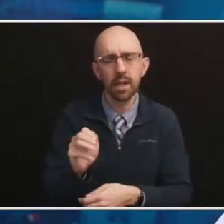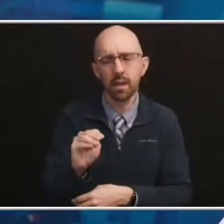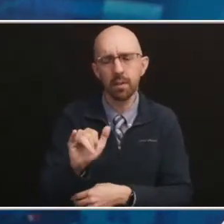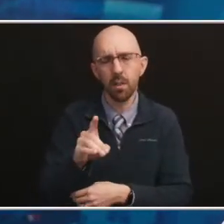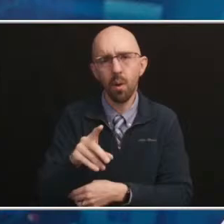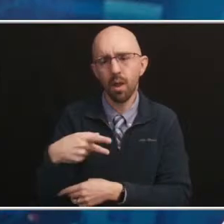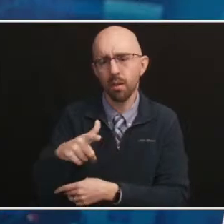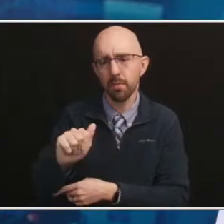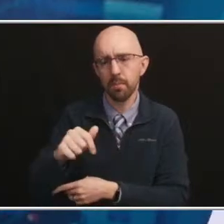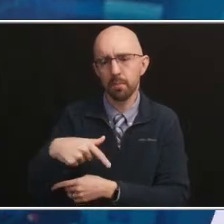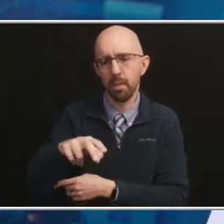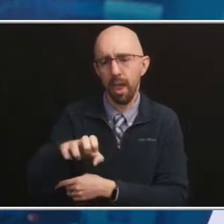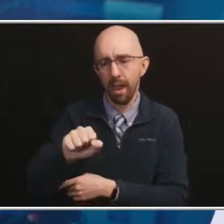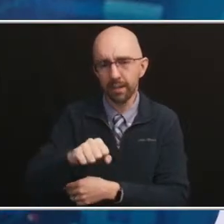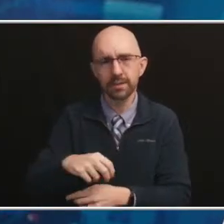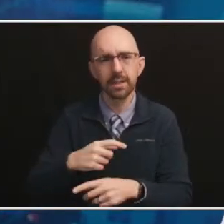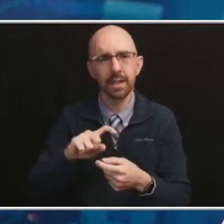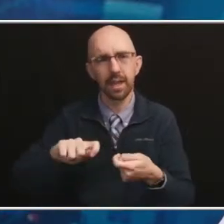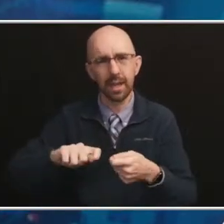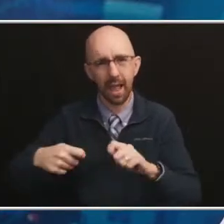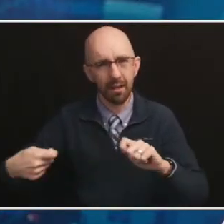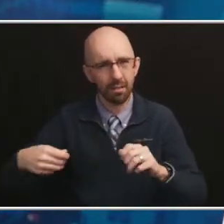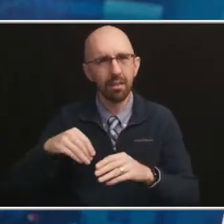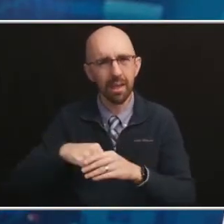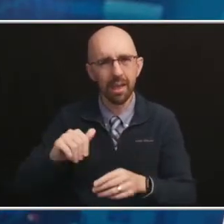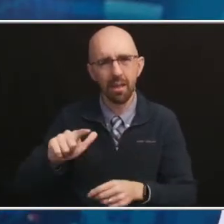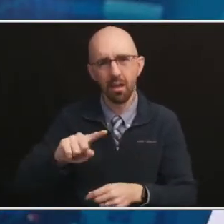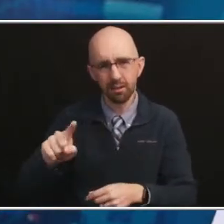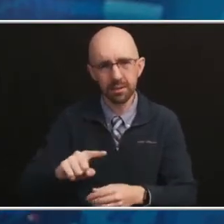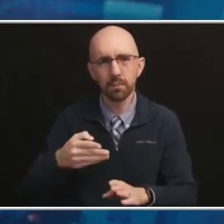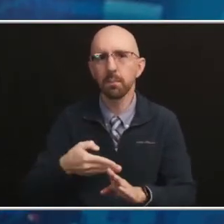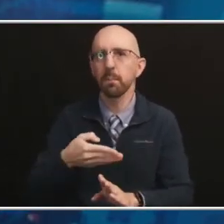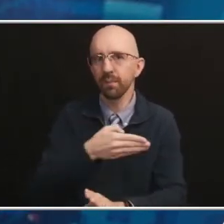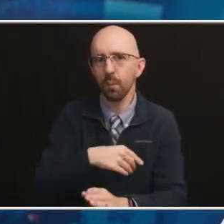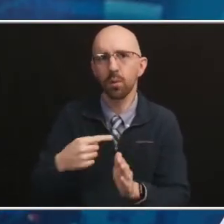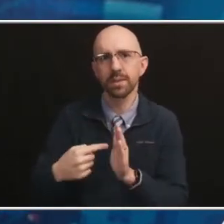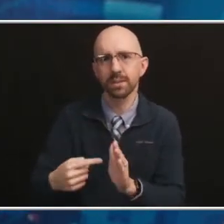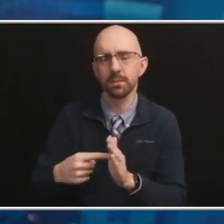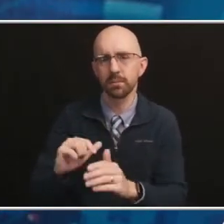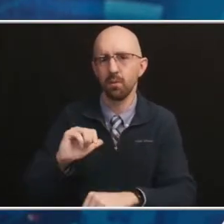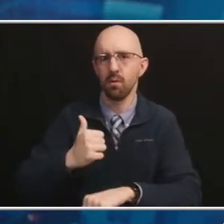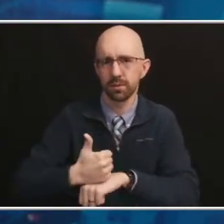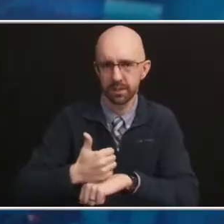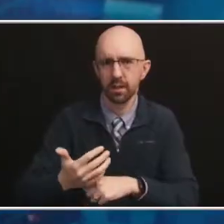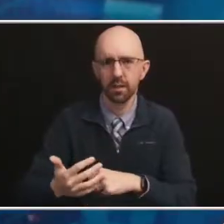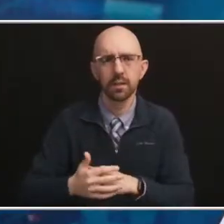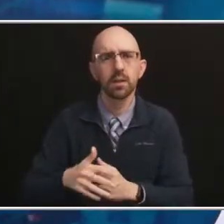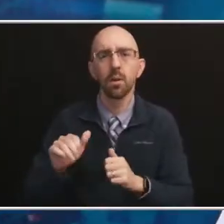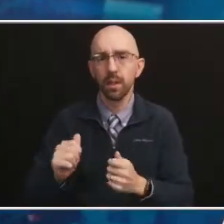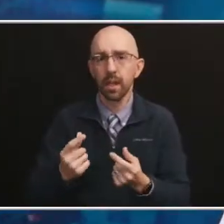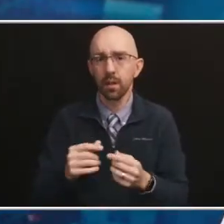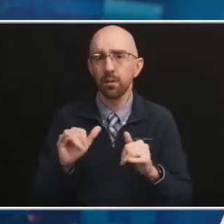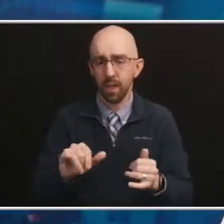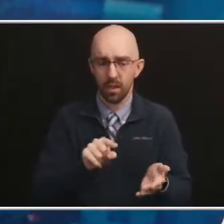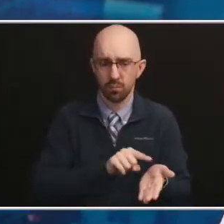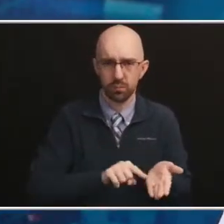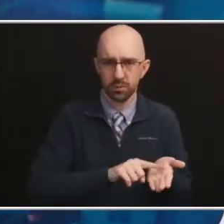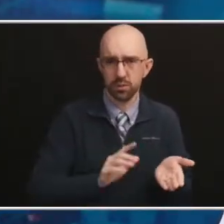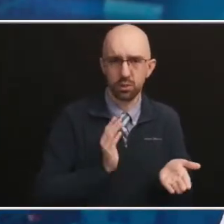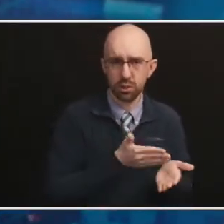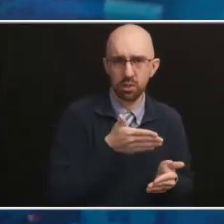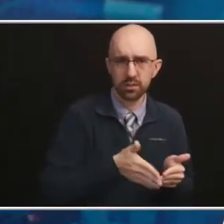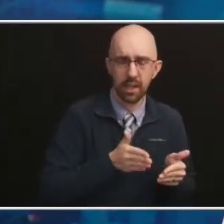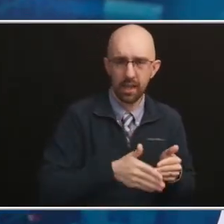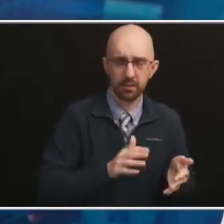tangles that we see in Alzheimer's before the onset of symptoms. And so we can do that on the research side, and we're studying,